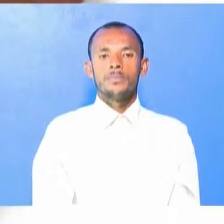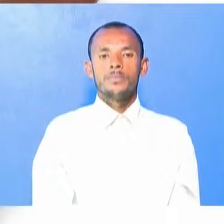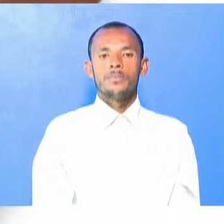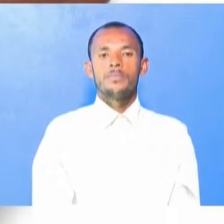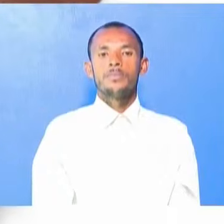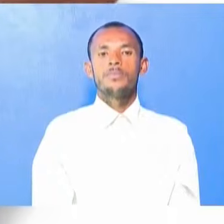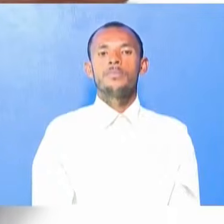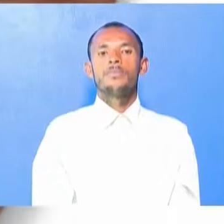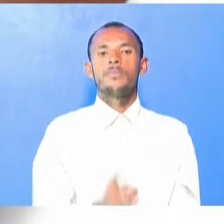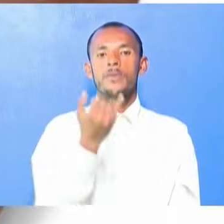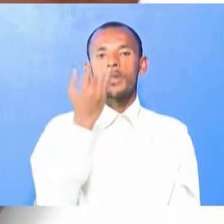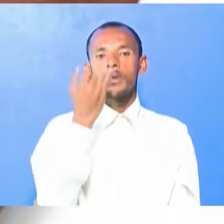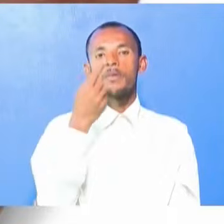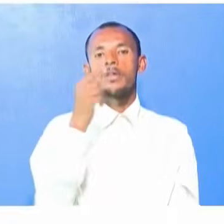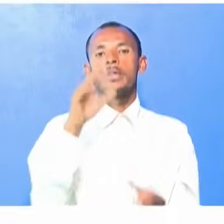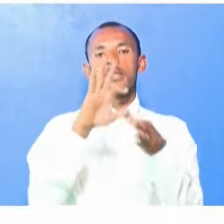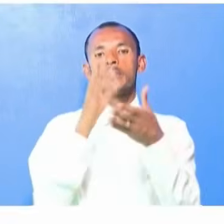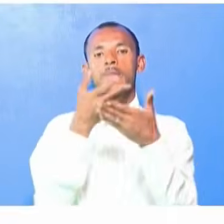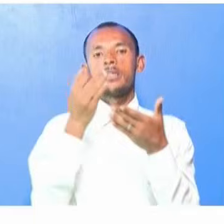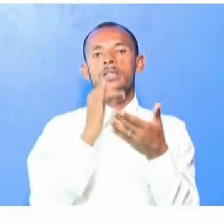Is wrong.